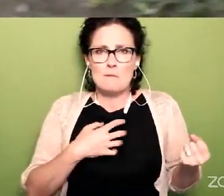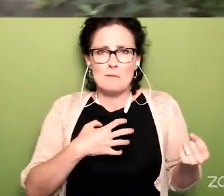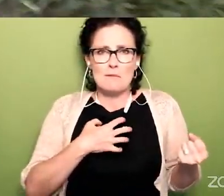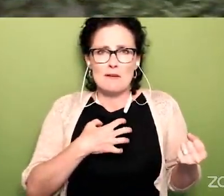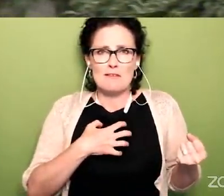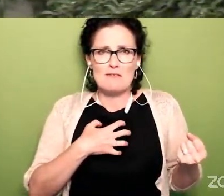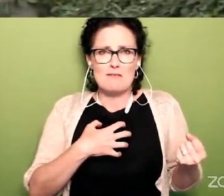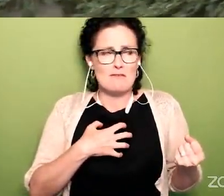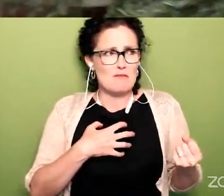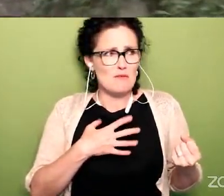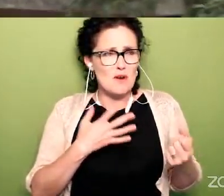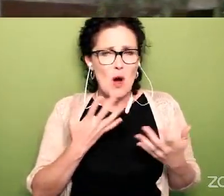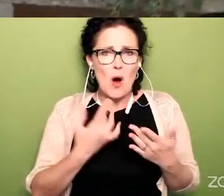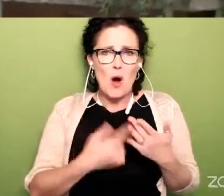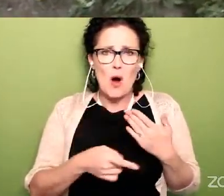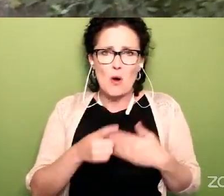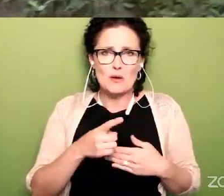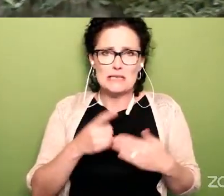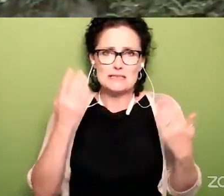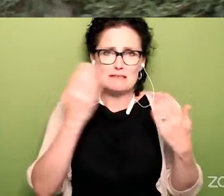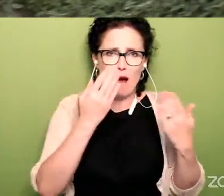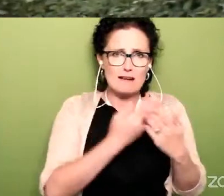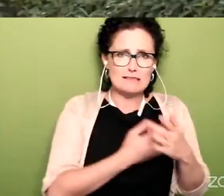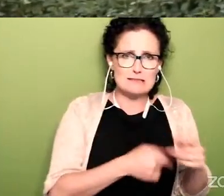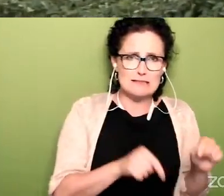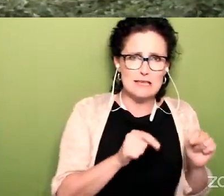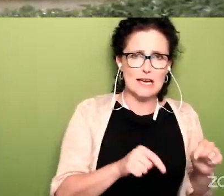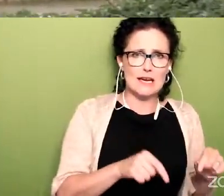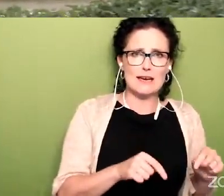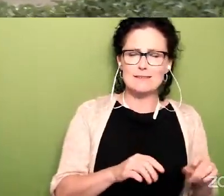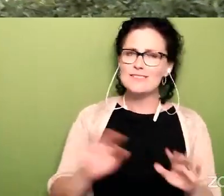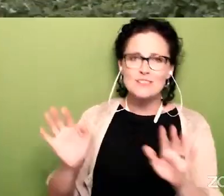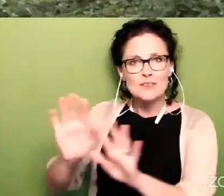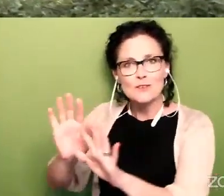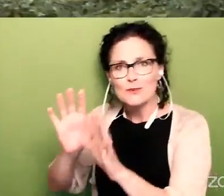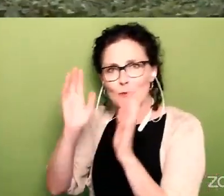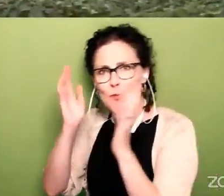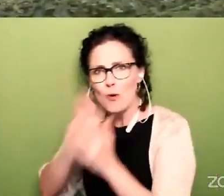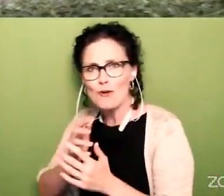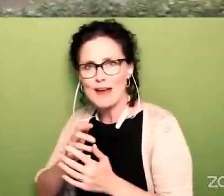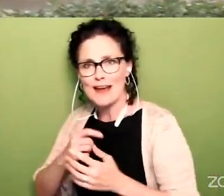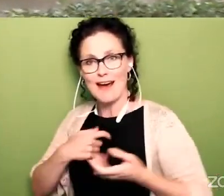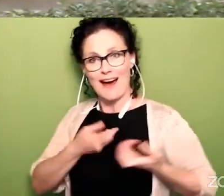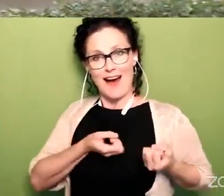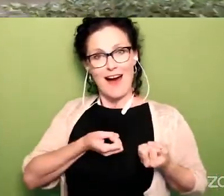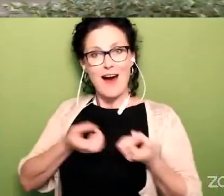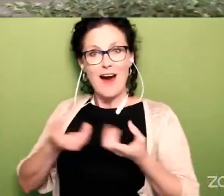call me Sparks. And I know I used to be obsessed with fireworks.